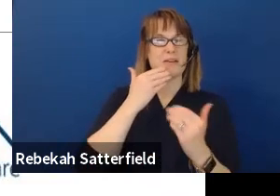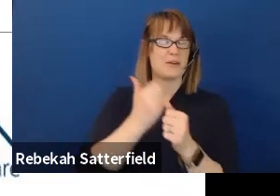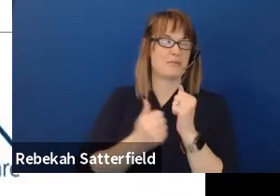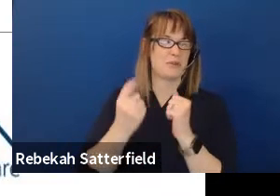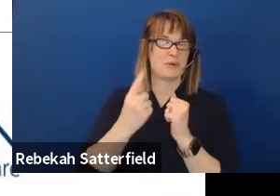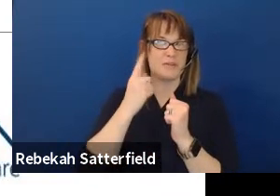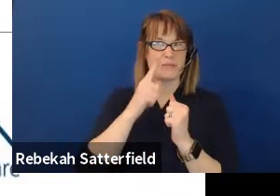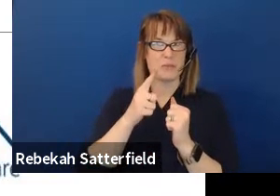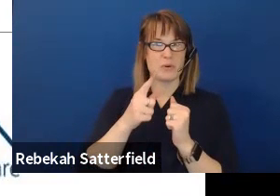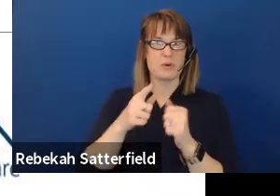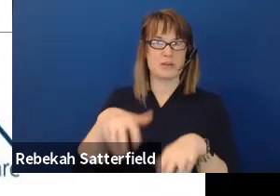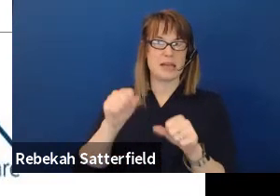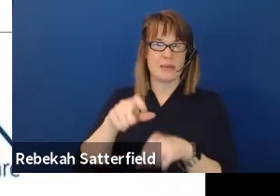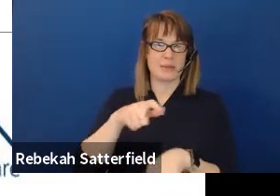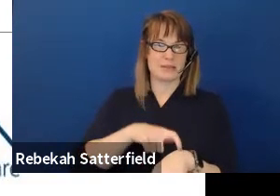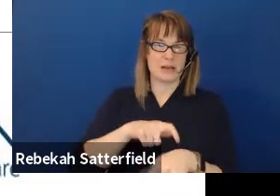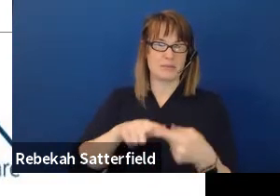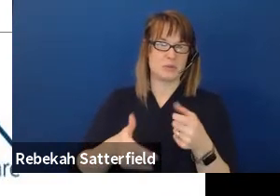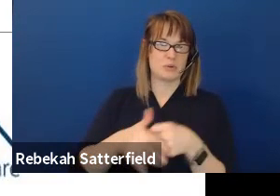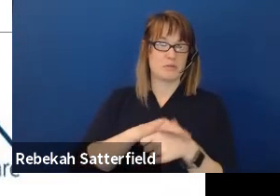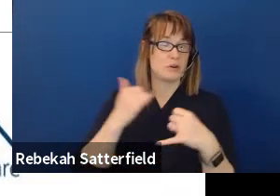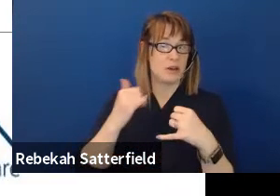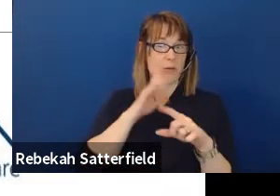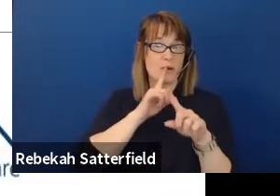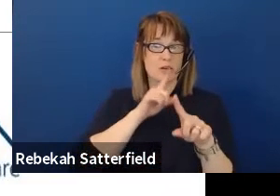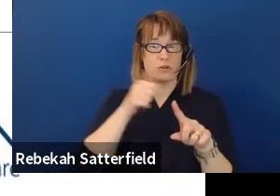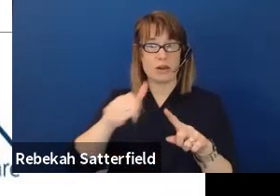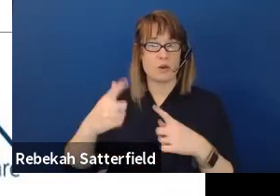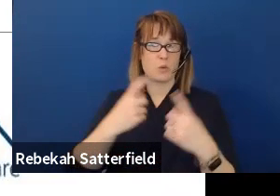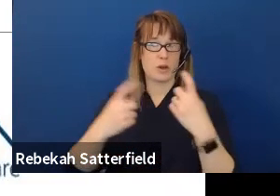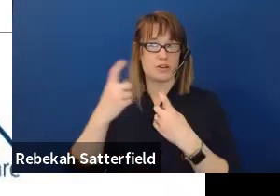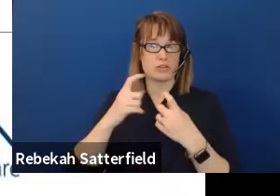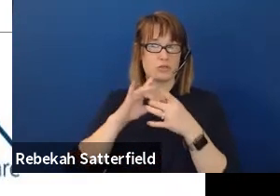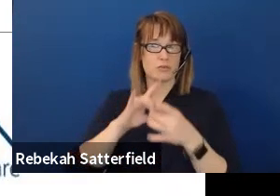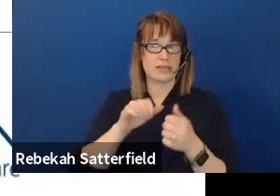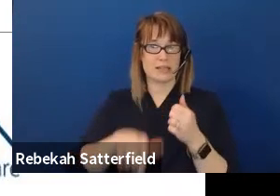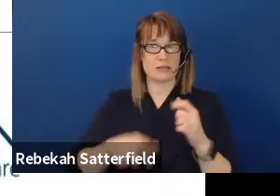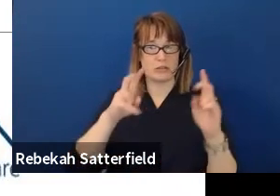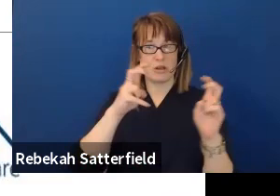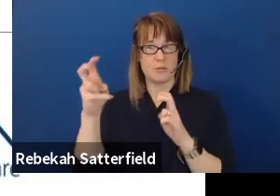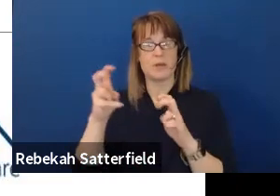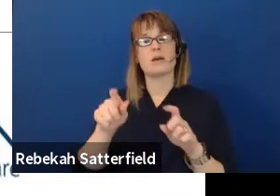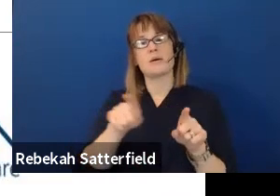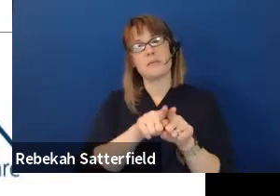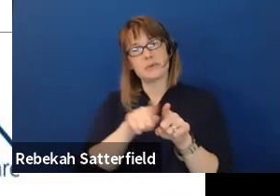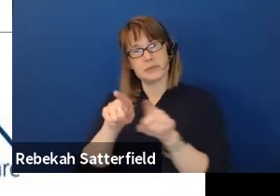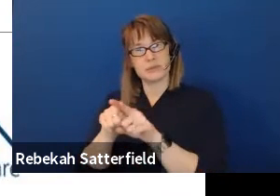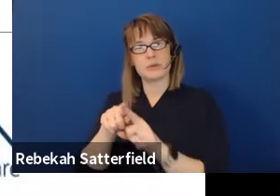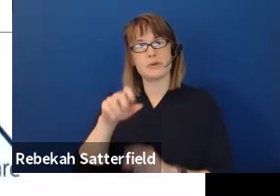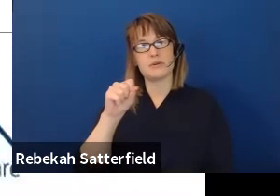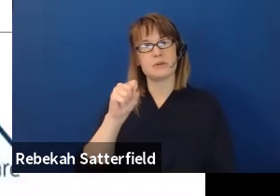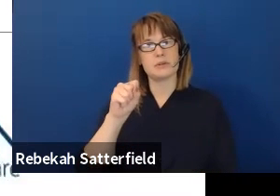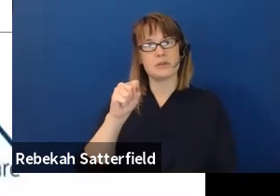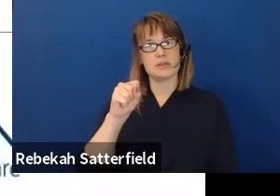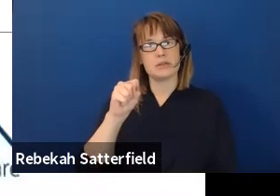patient engagement. We will now answer any questions you may have regarding this topic, as well as Cinzy's